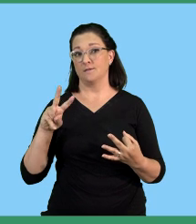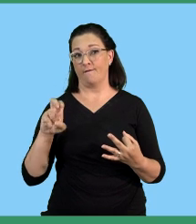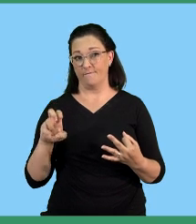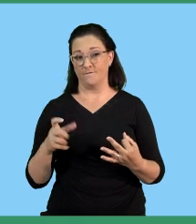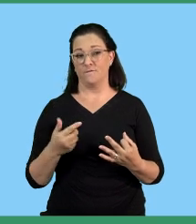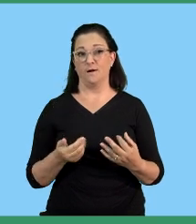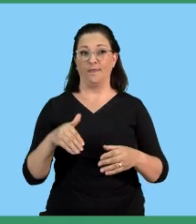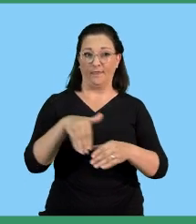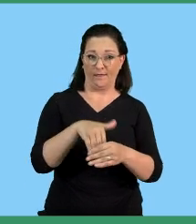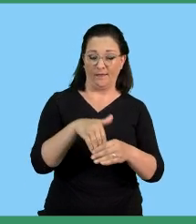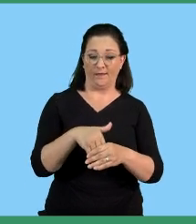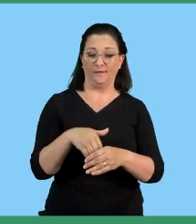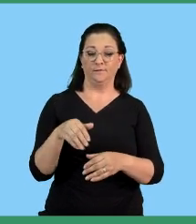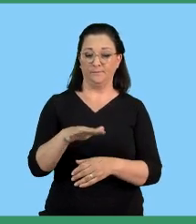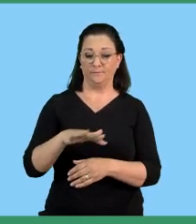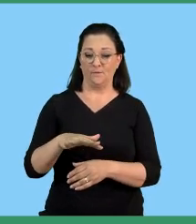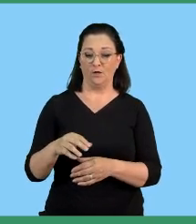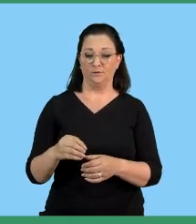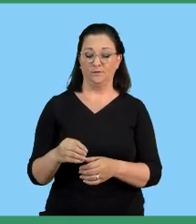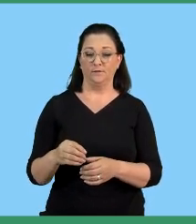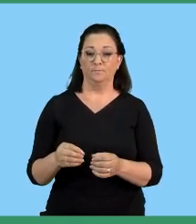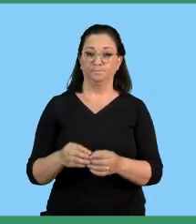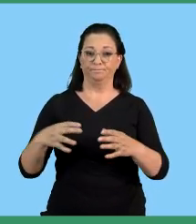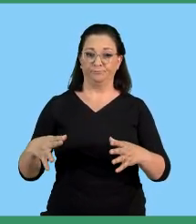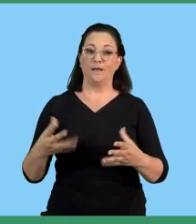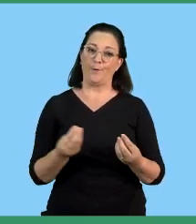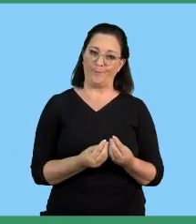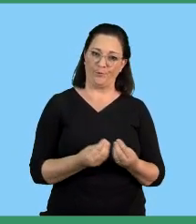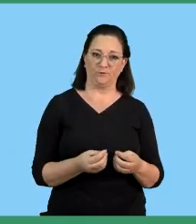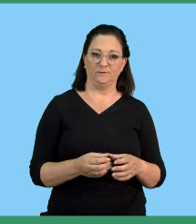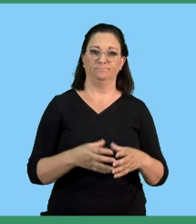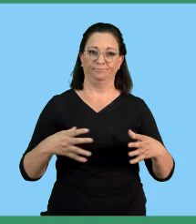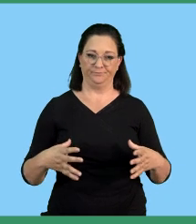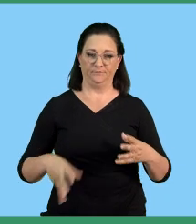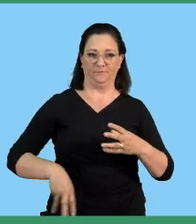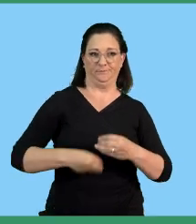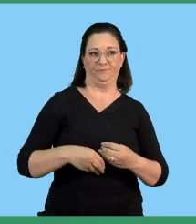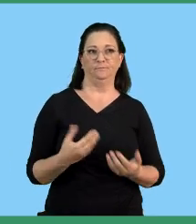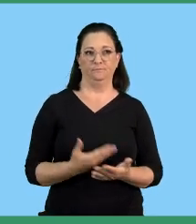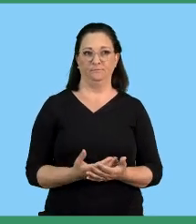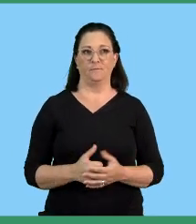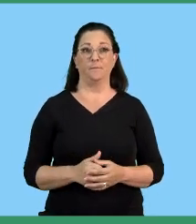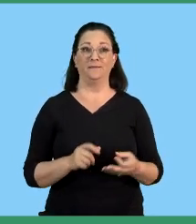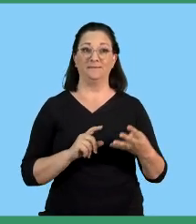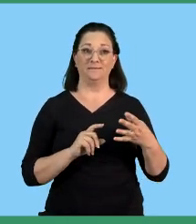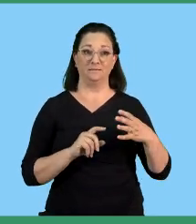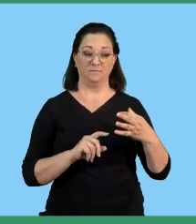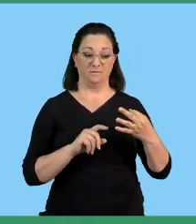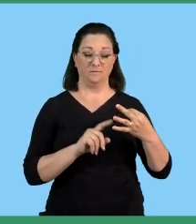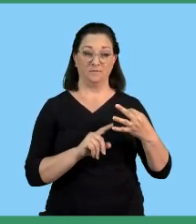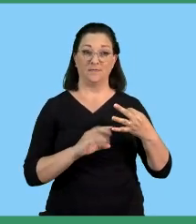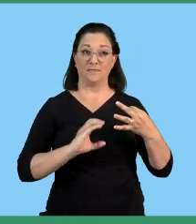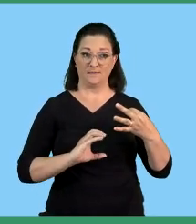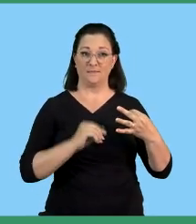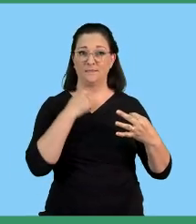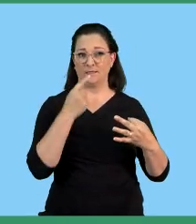penetration, market development, and product development. Very important. Right, the last question says, advise